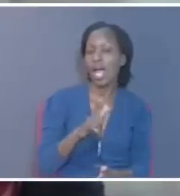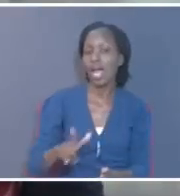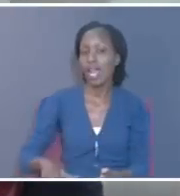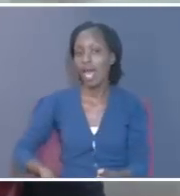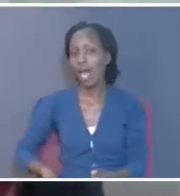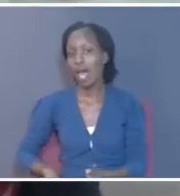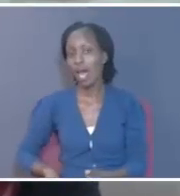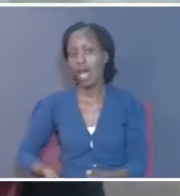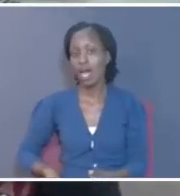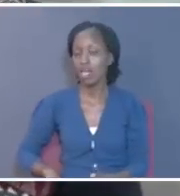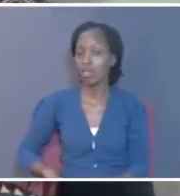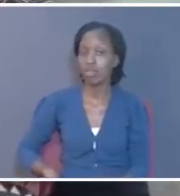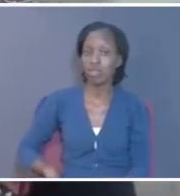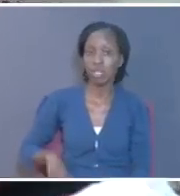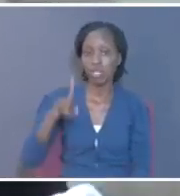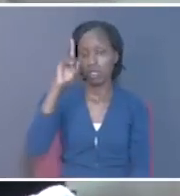Bwana,